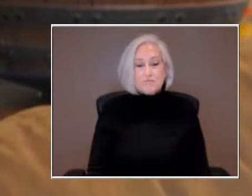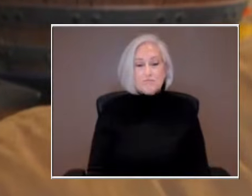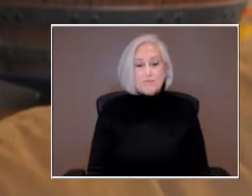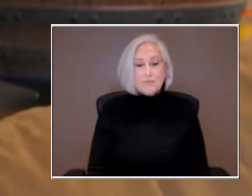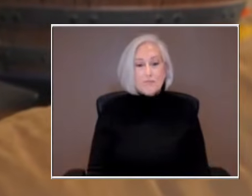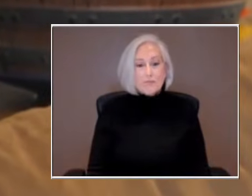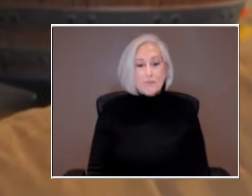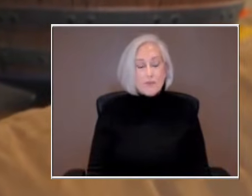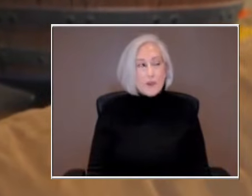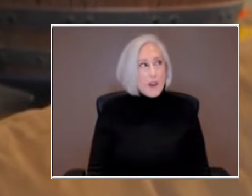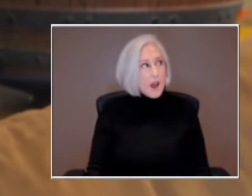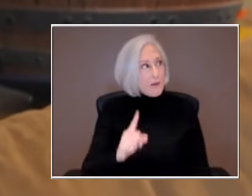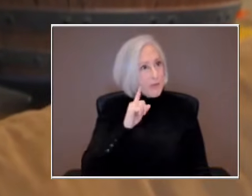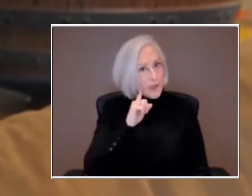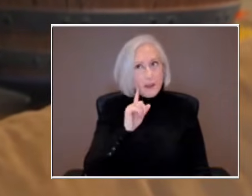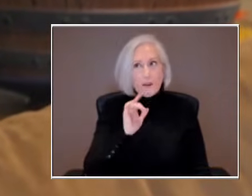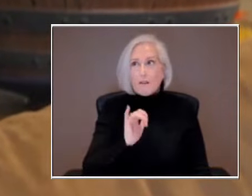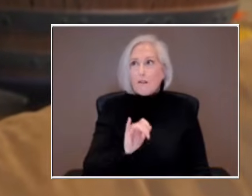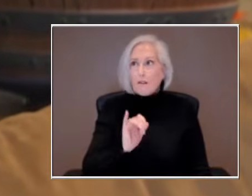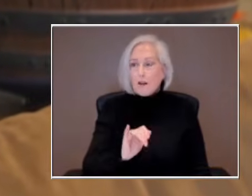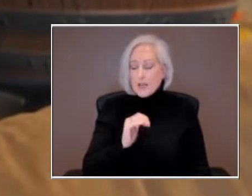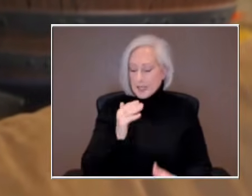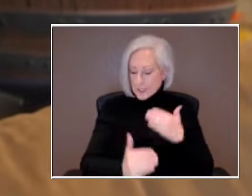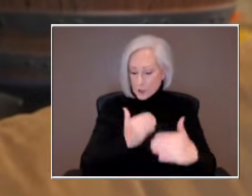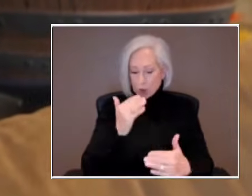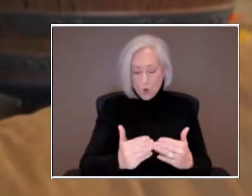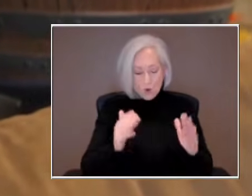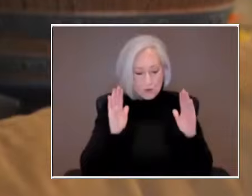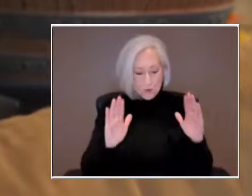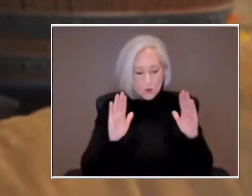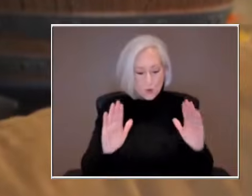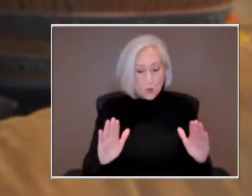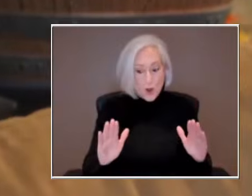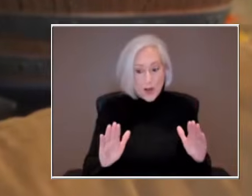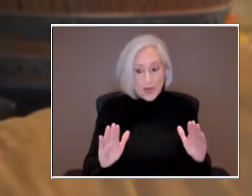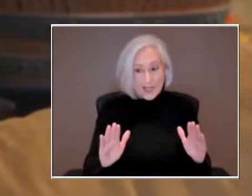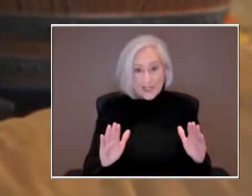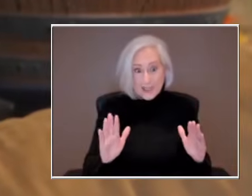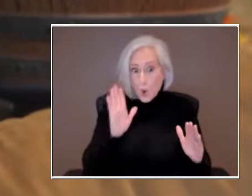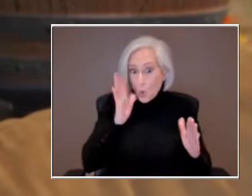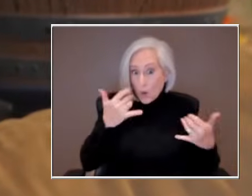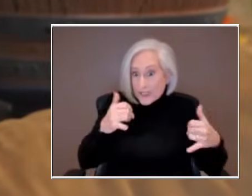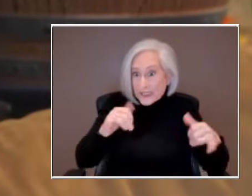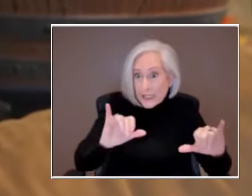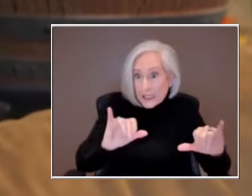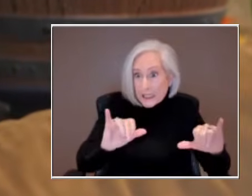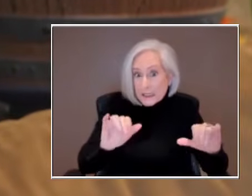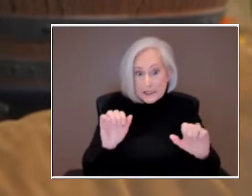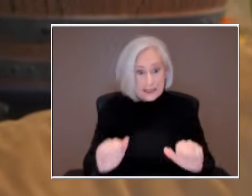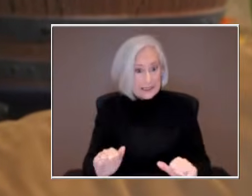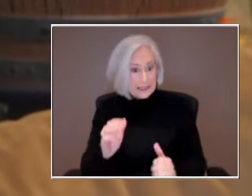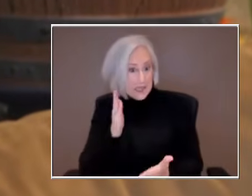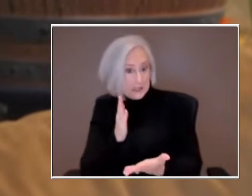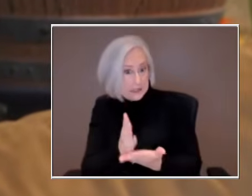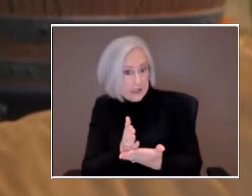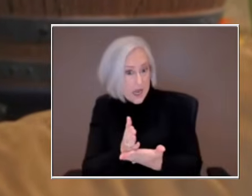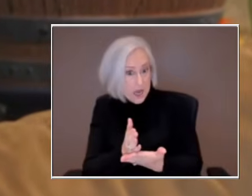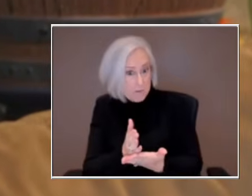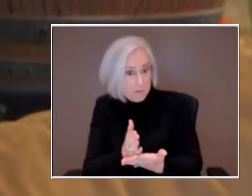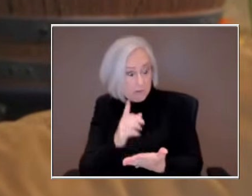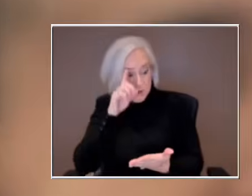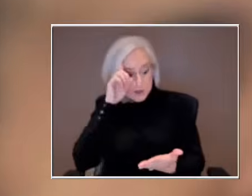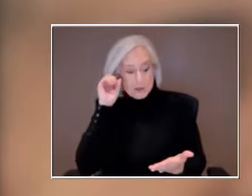well, but it doesn't mean that it will still. It could stop. This ride could end. It could come